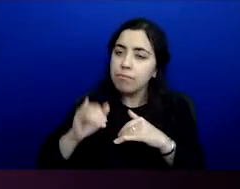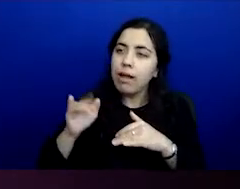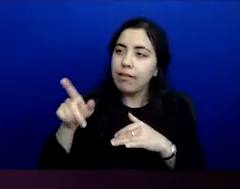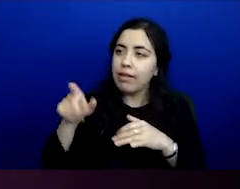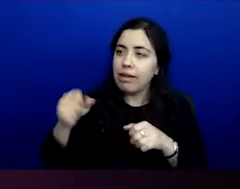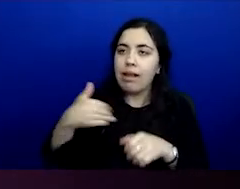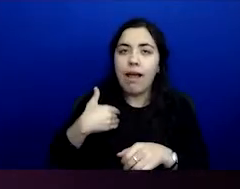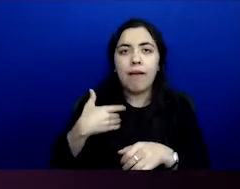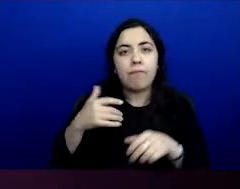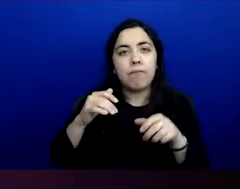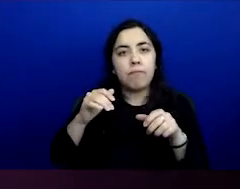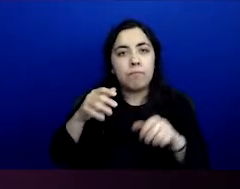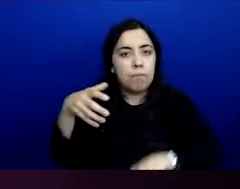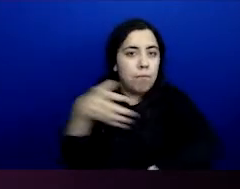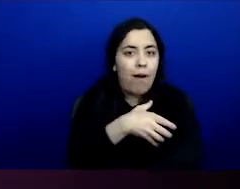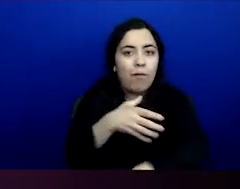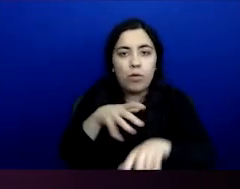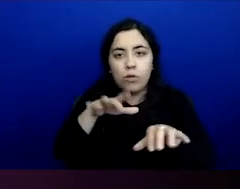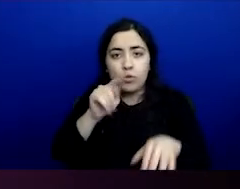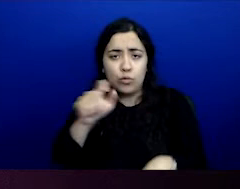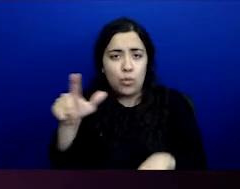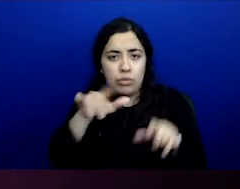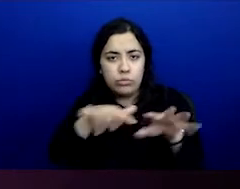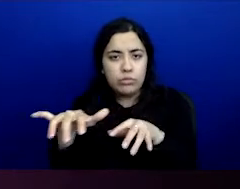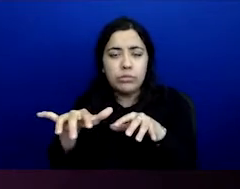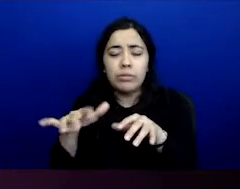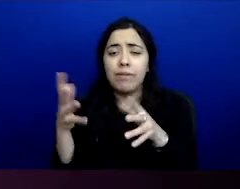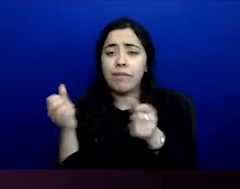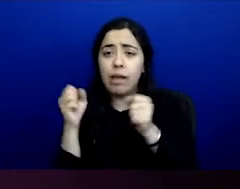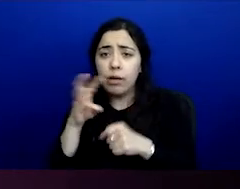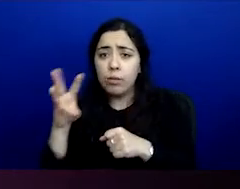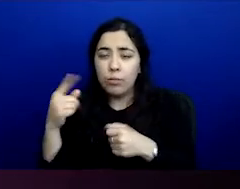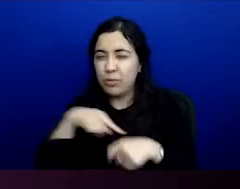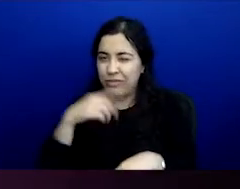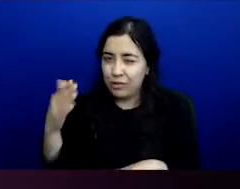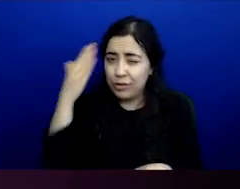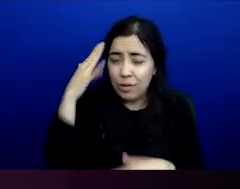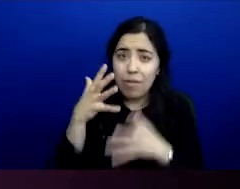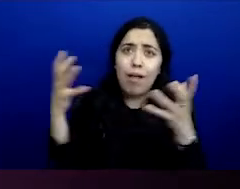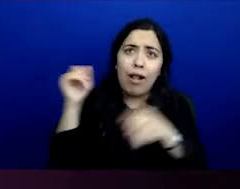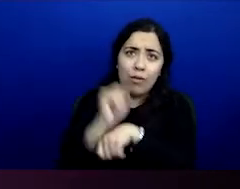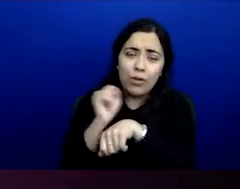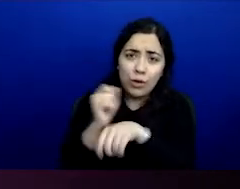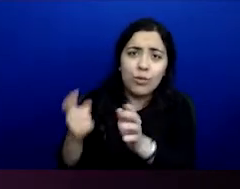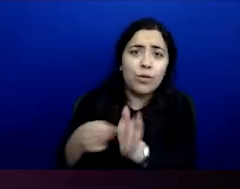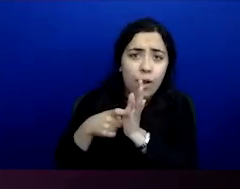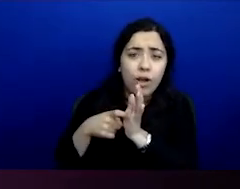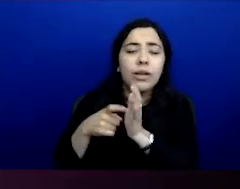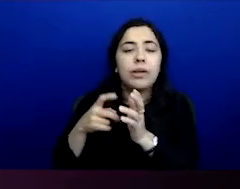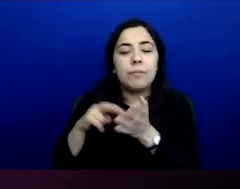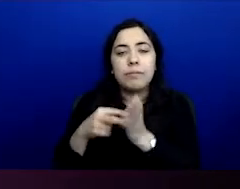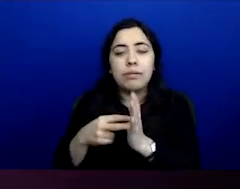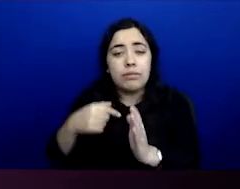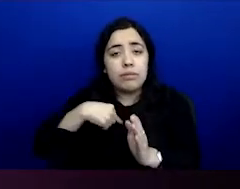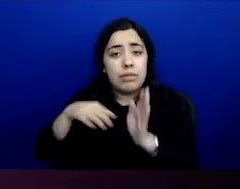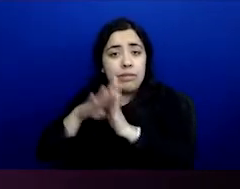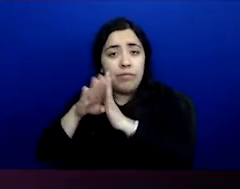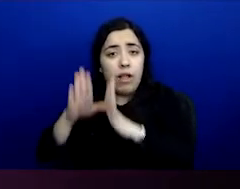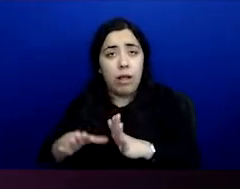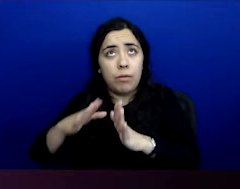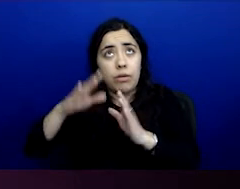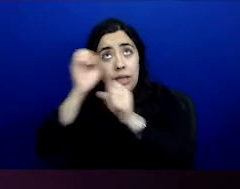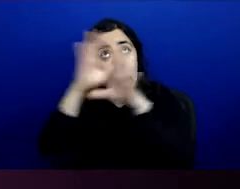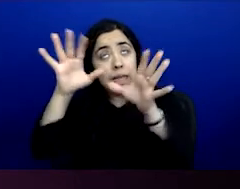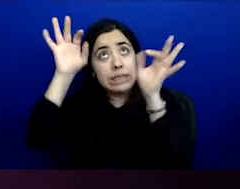tools. I think we all know performance and building a fast website takes a lot of work. So ideally, as a developer, you expect to be